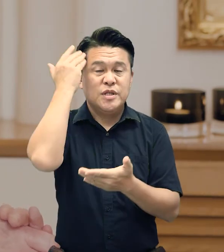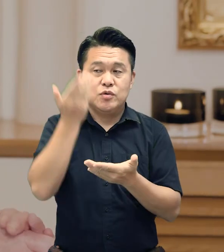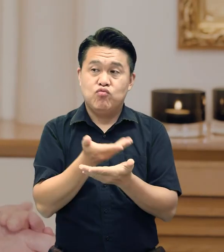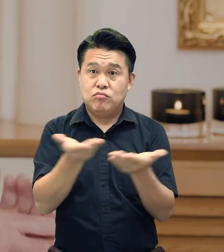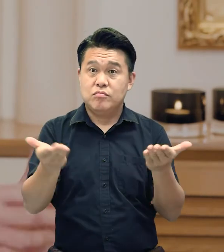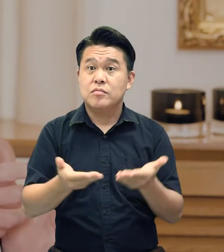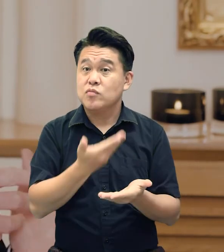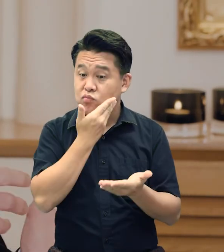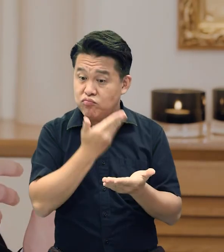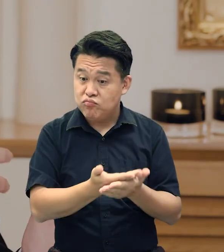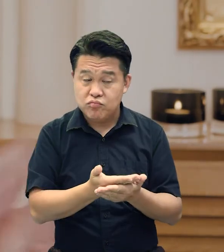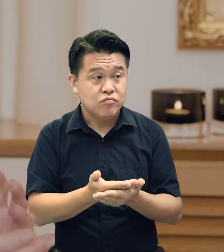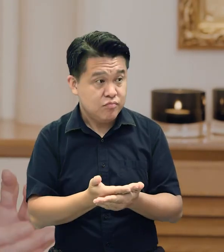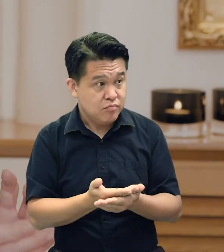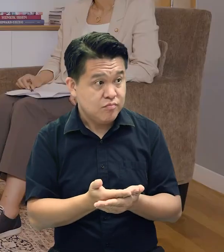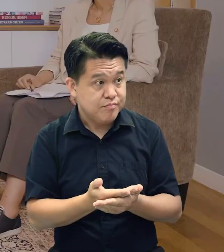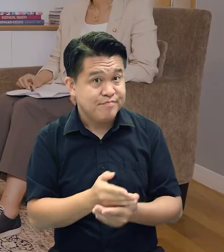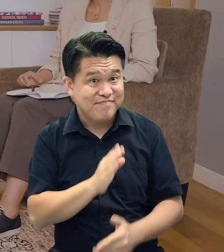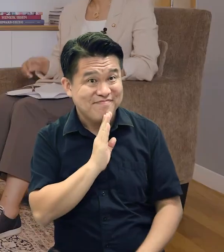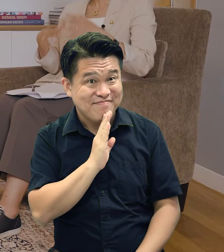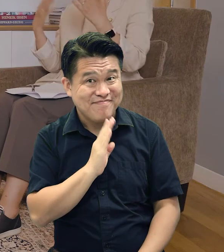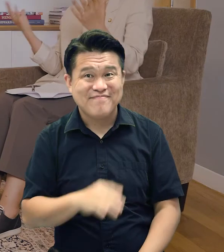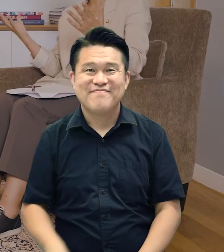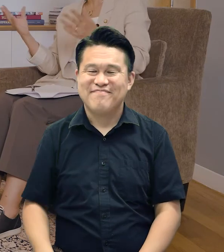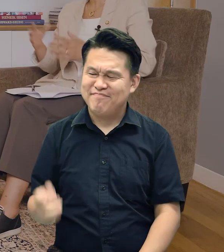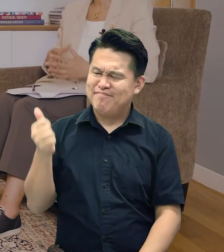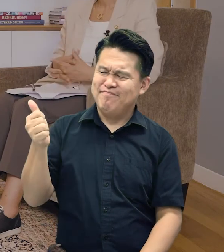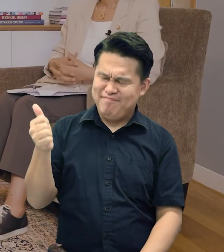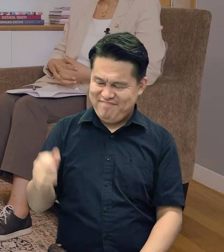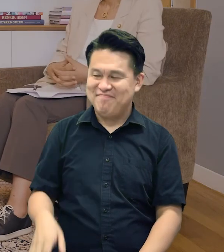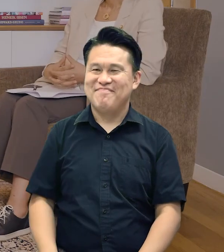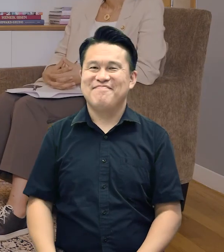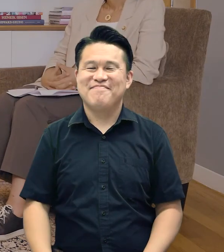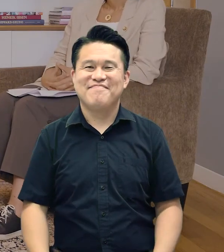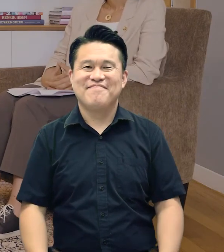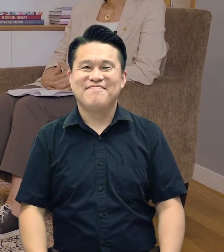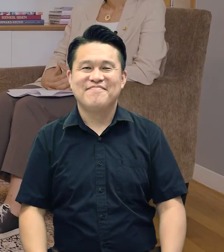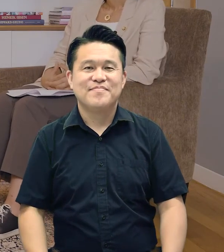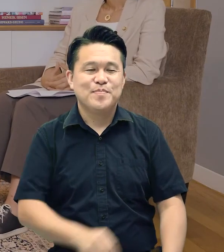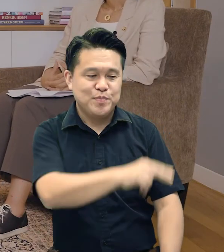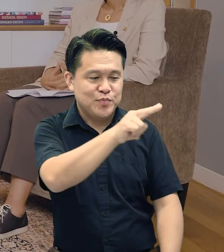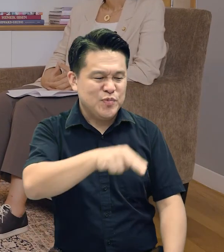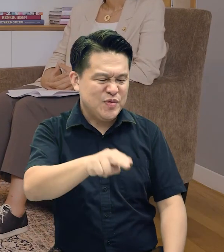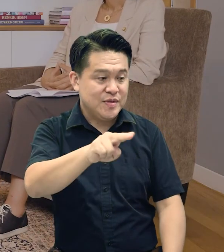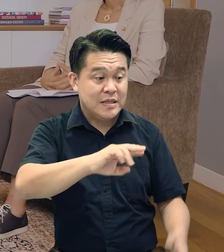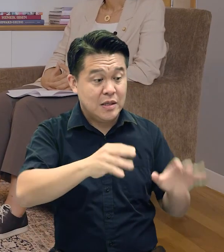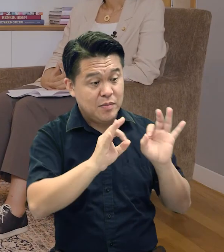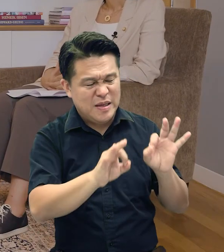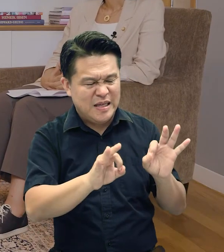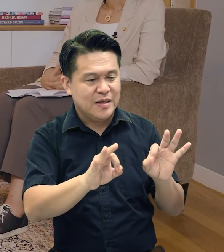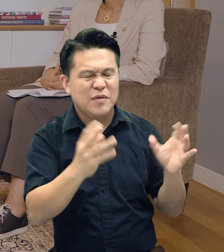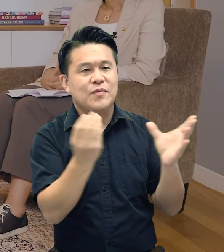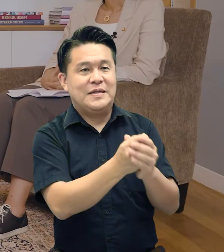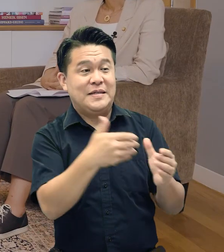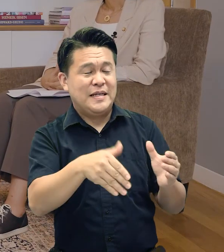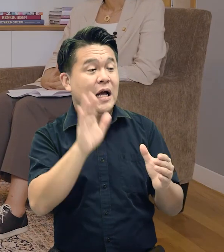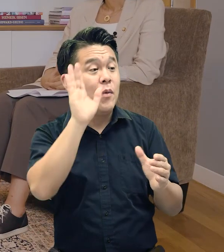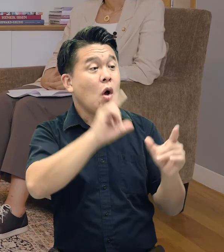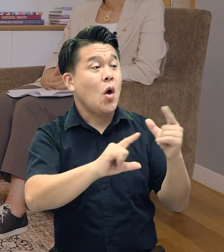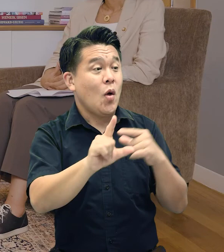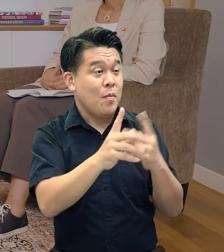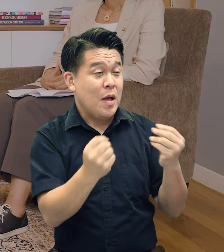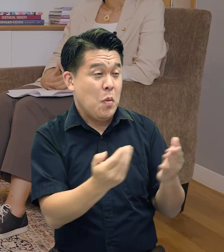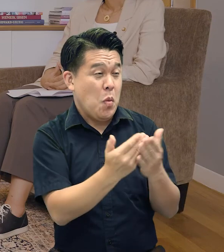important issues, it's nice to share experiences, and we can tell what we have done and what we have found successful, even